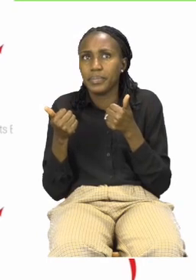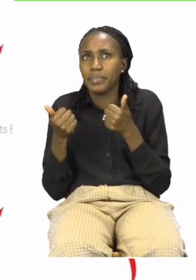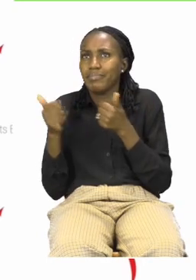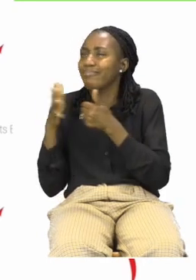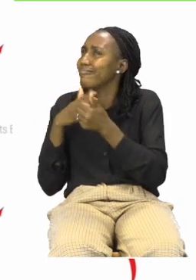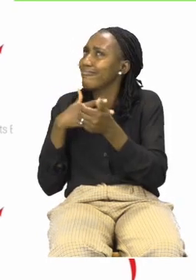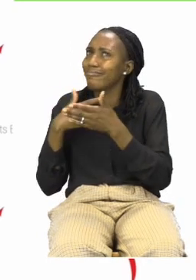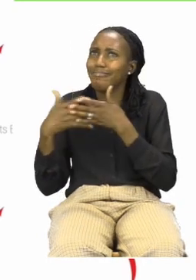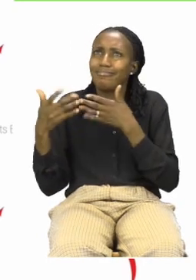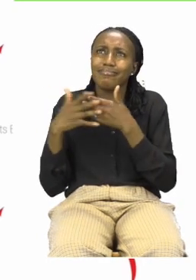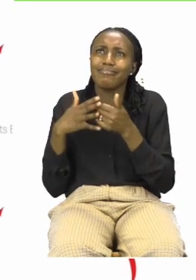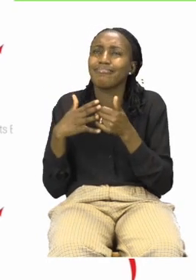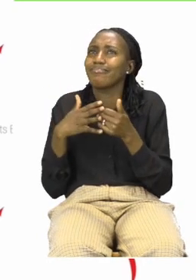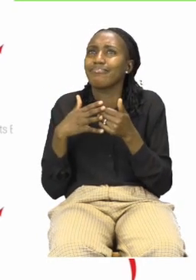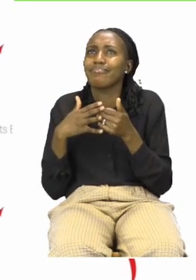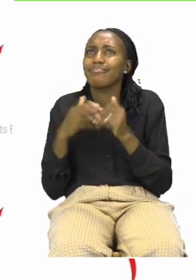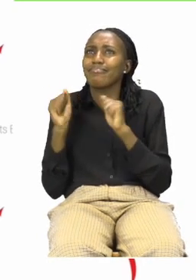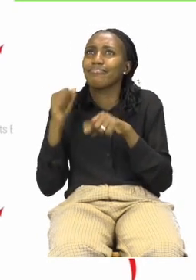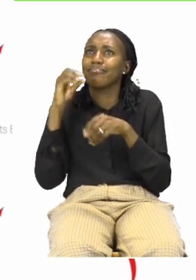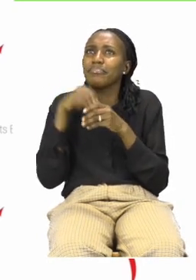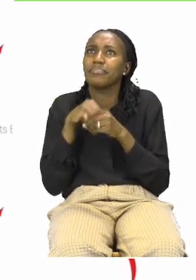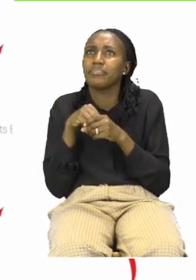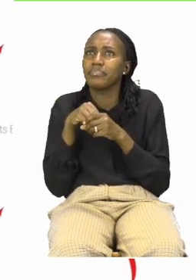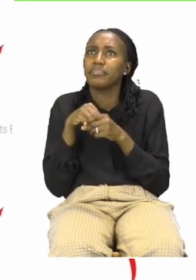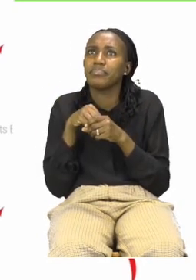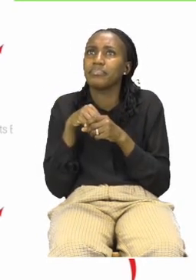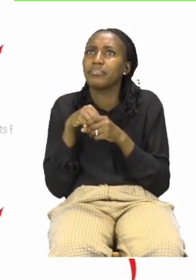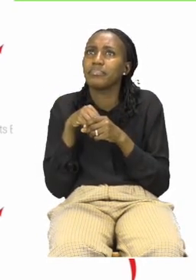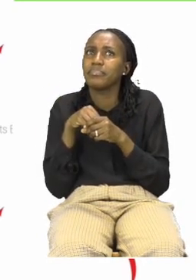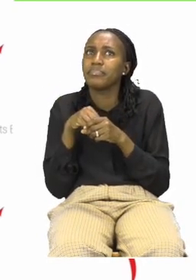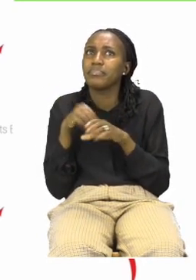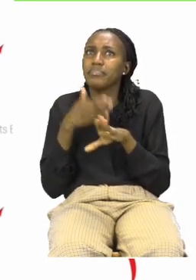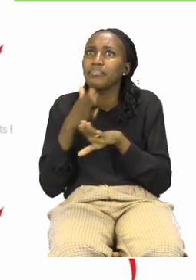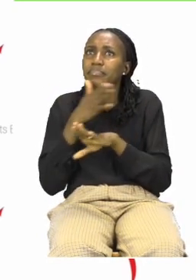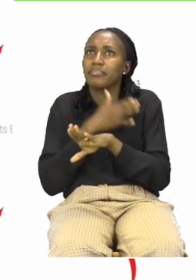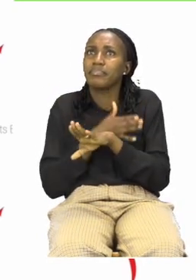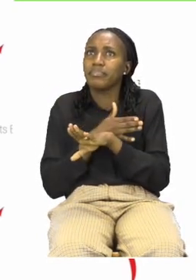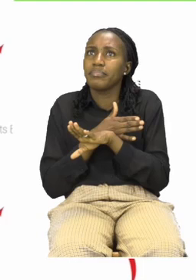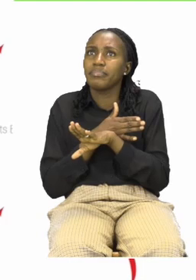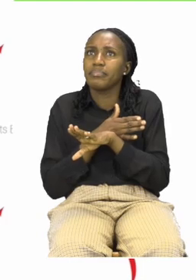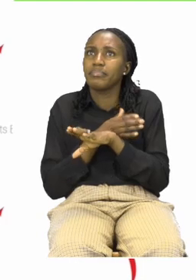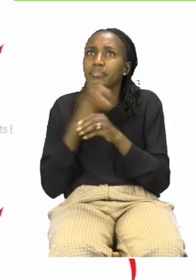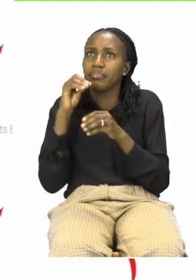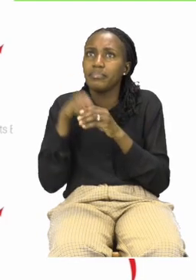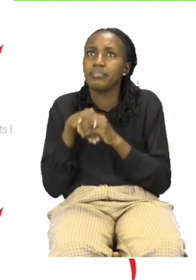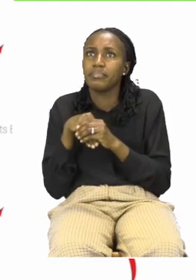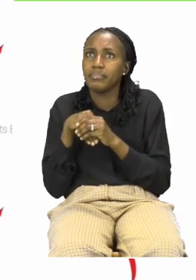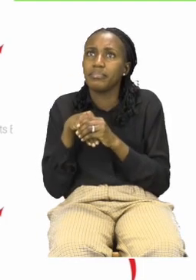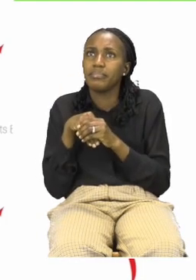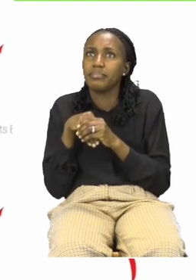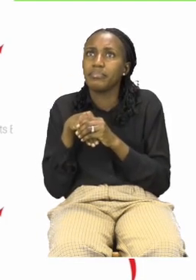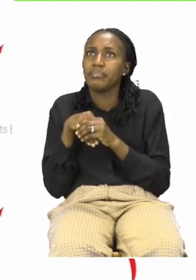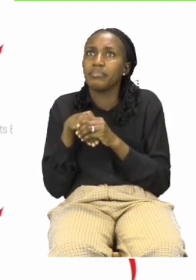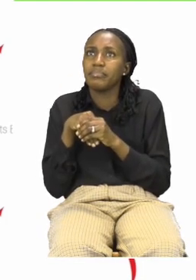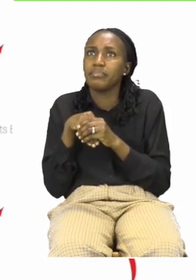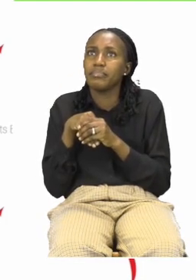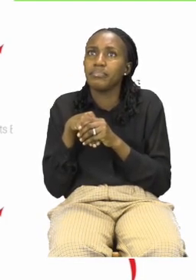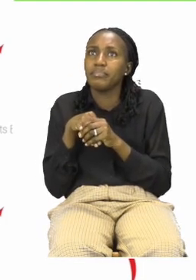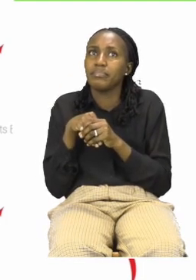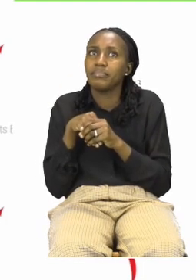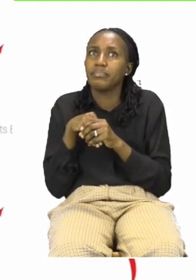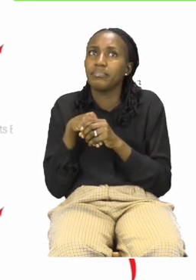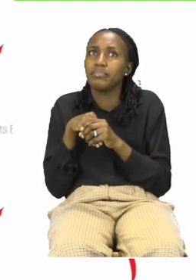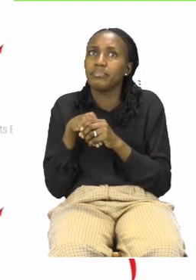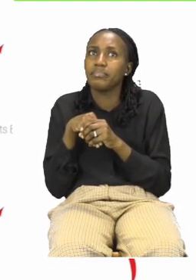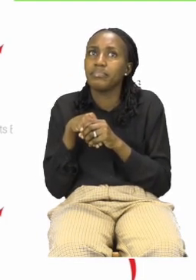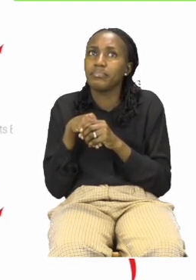in actual fact, join a club. Or before you join a club, what I would suggest you do is have a lesson or